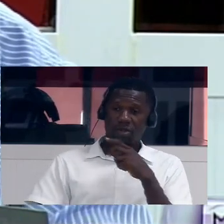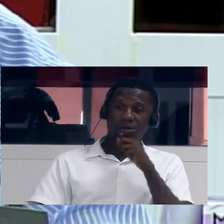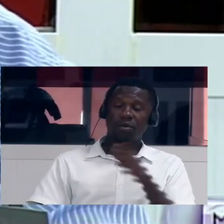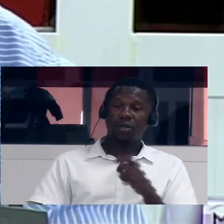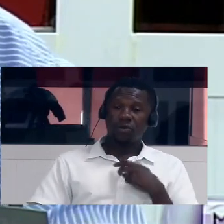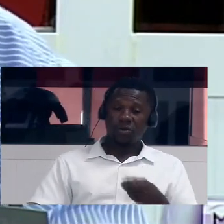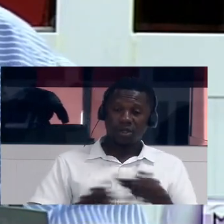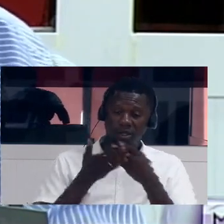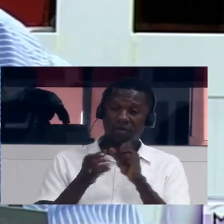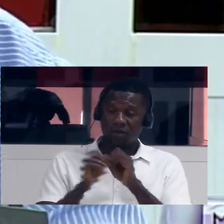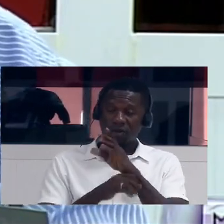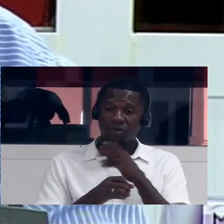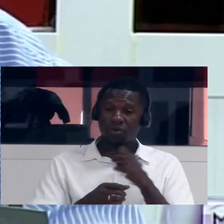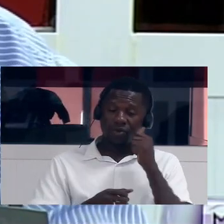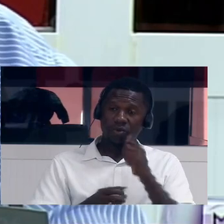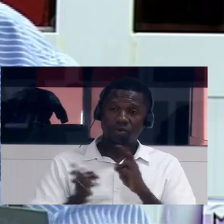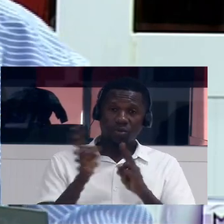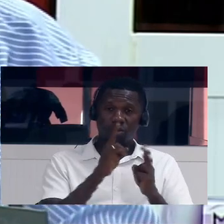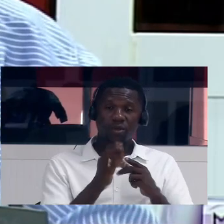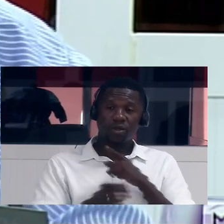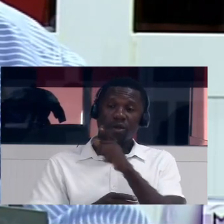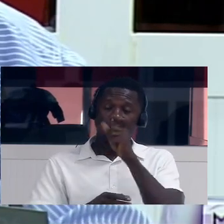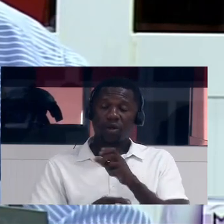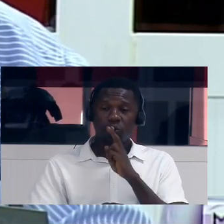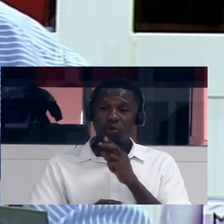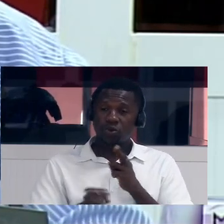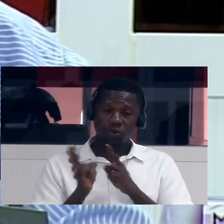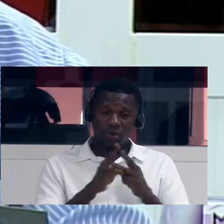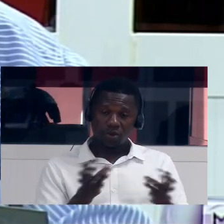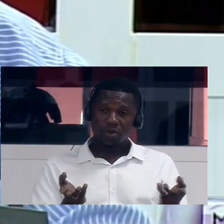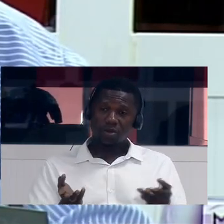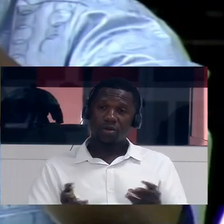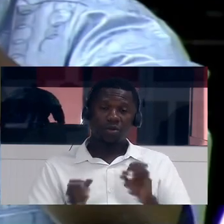gave instructions for us to use ammunition, this man was the man who shot, nobody can tell me that.